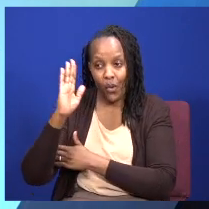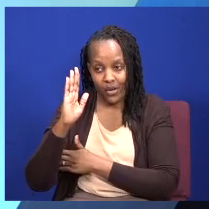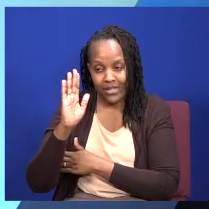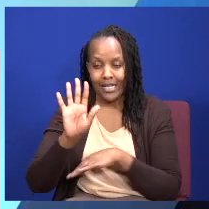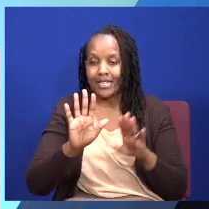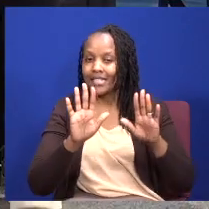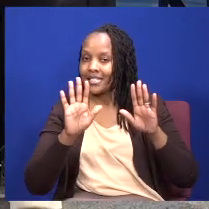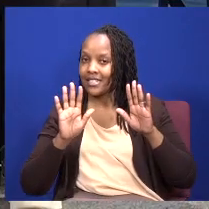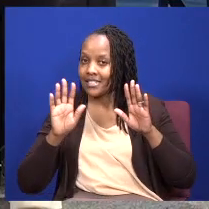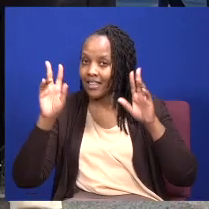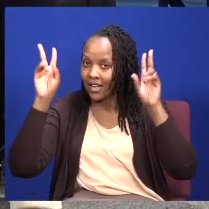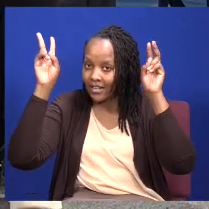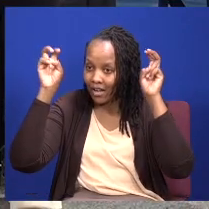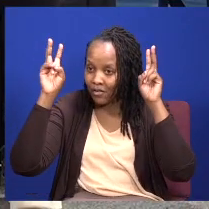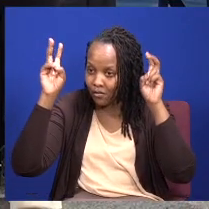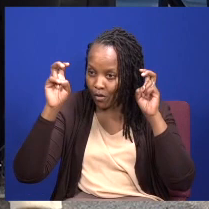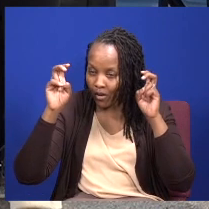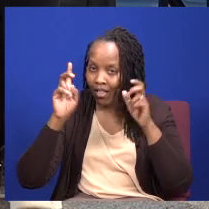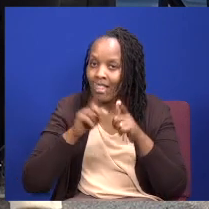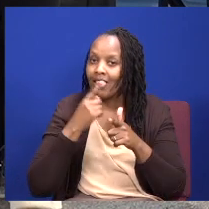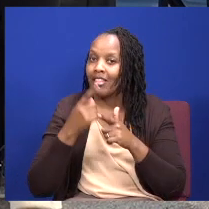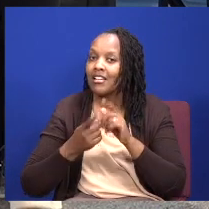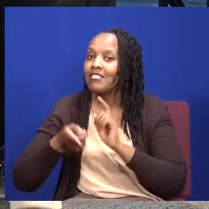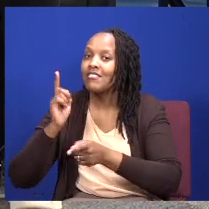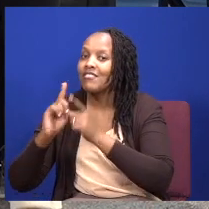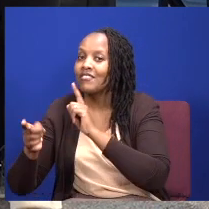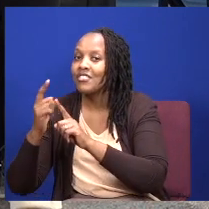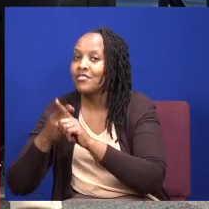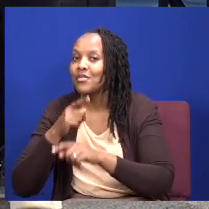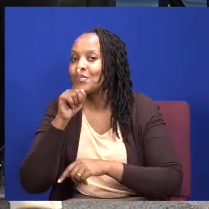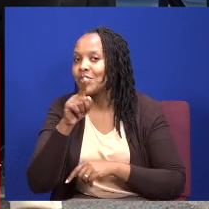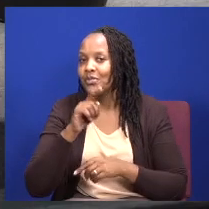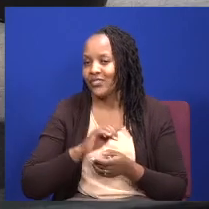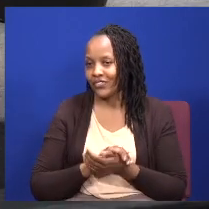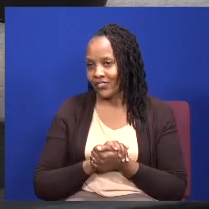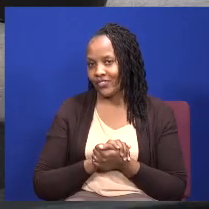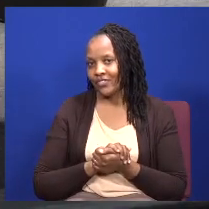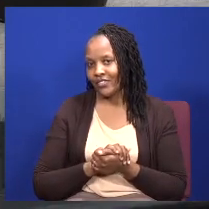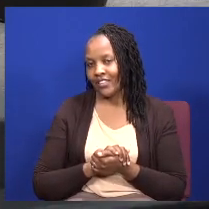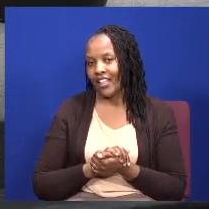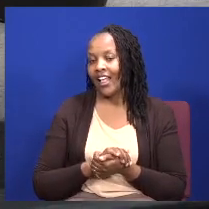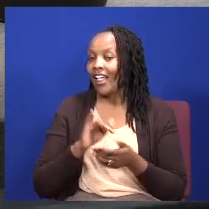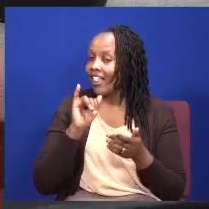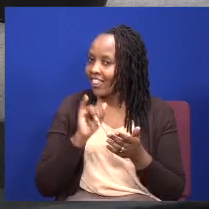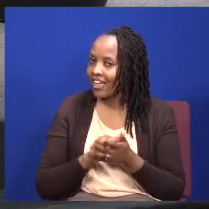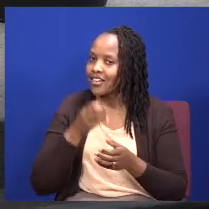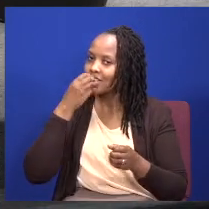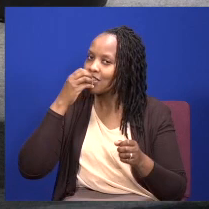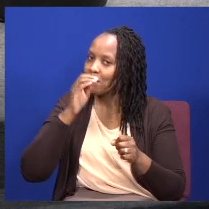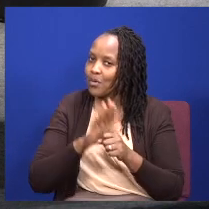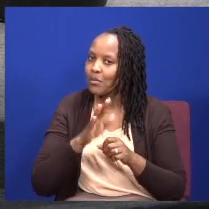to God. Resist the devil, and he will flee from you. That is a promise from the word of